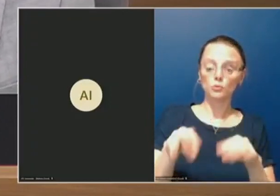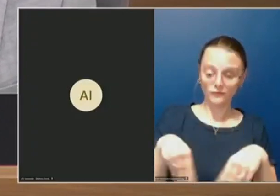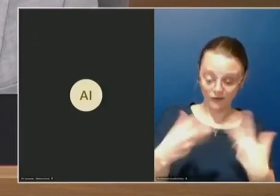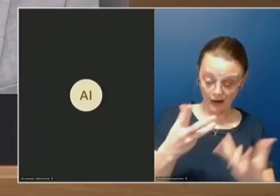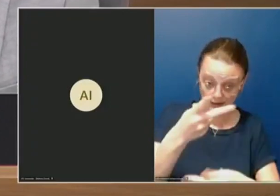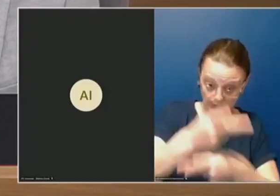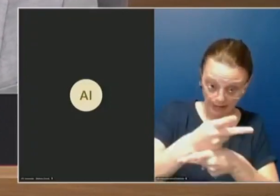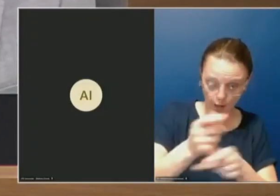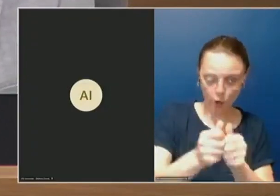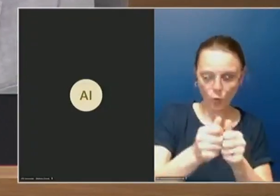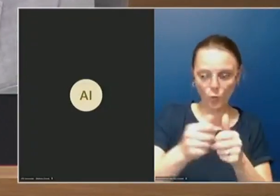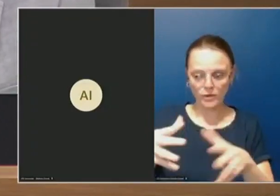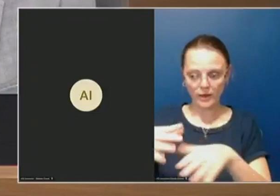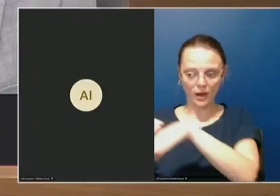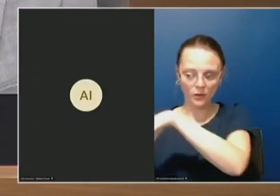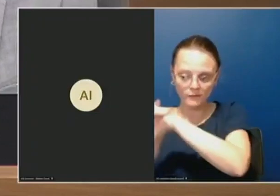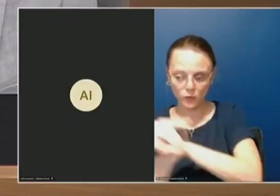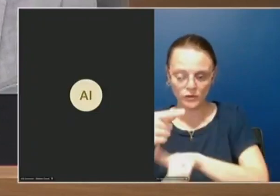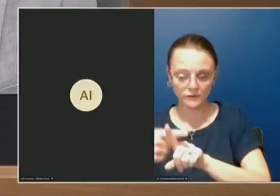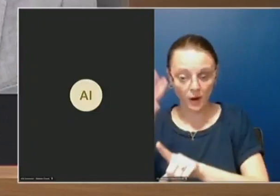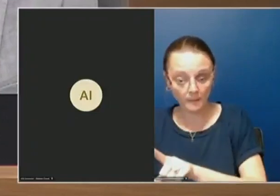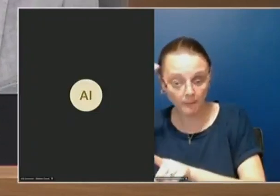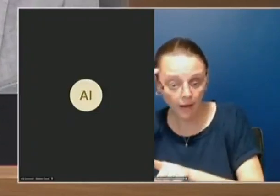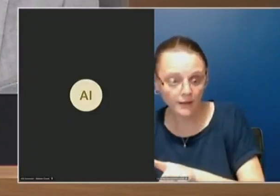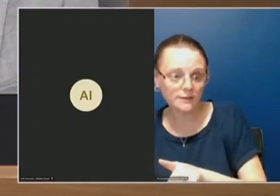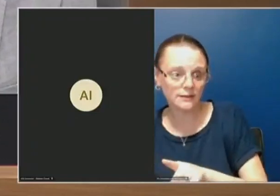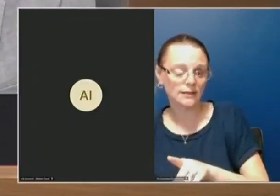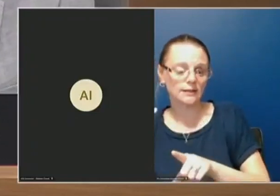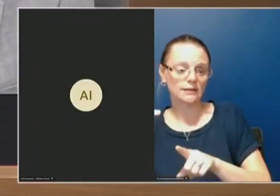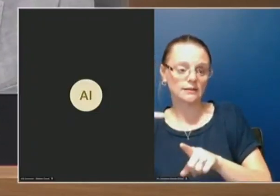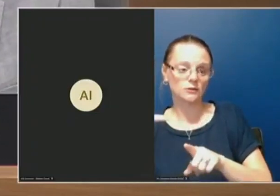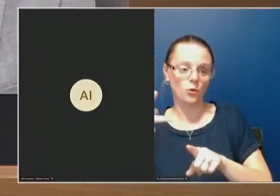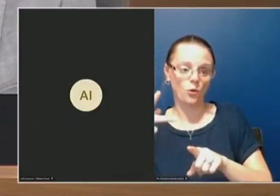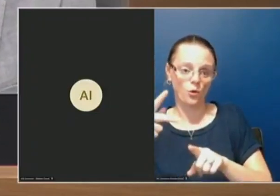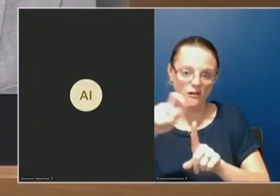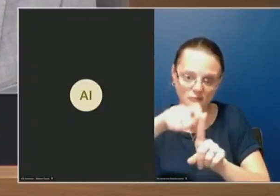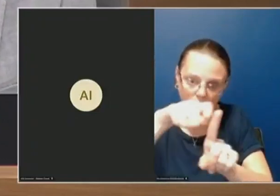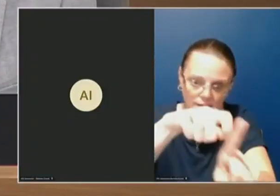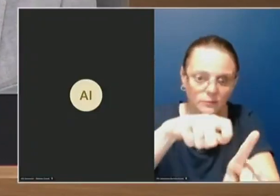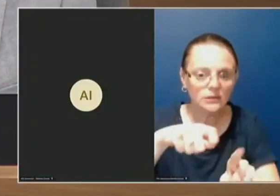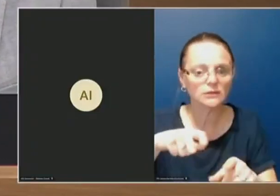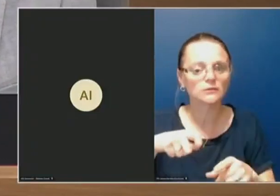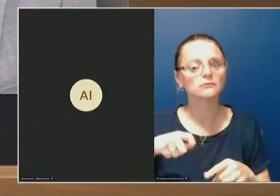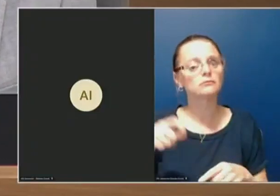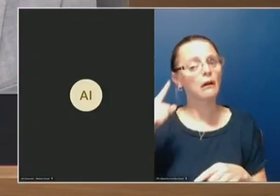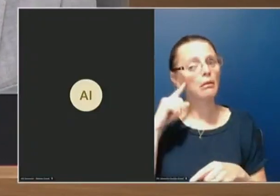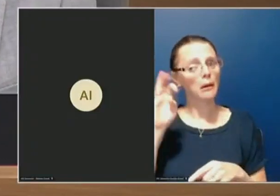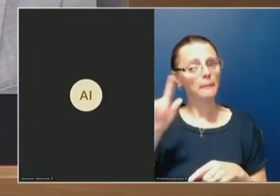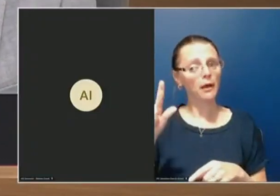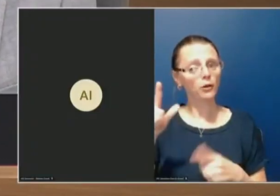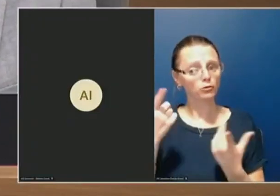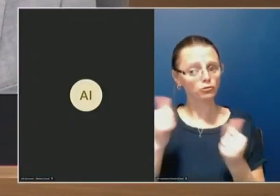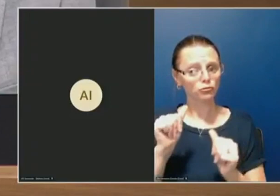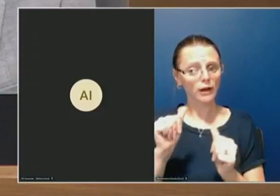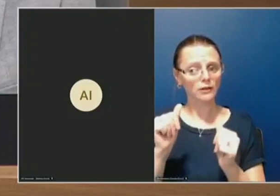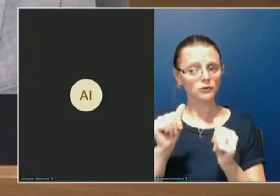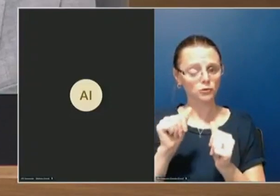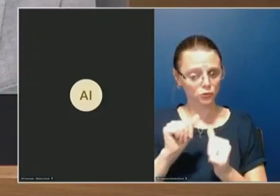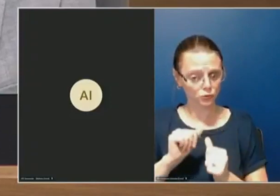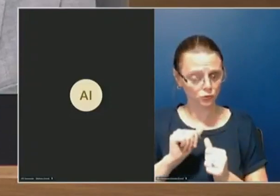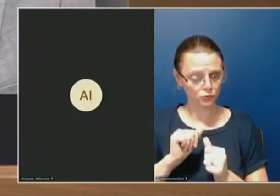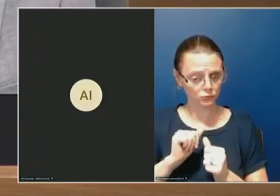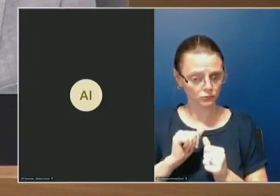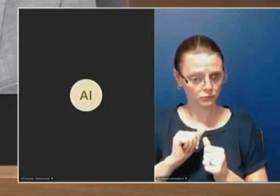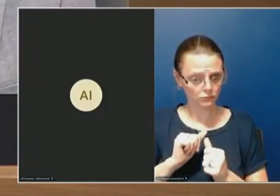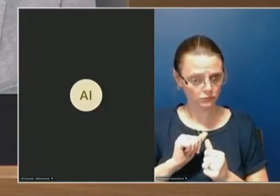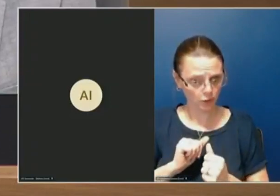without the influence of harassment and intimidation? And that's what the bill is doing. I think Oregonians have been very, very clear throughout